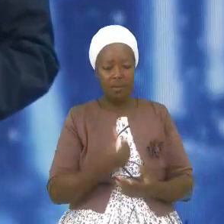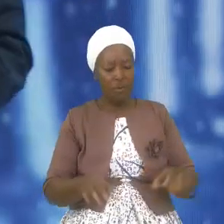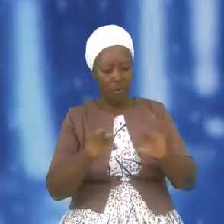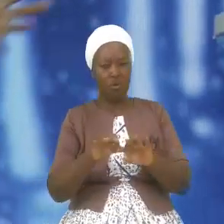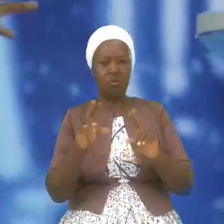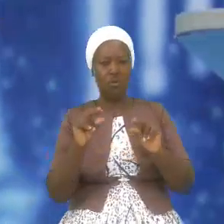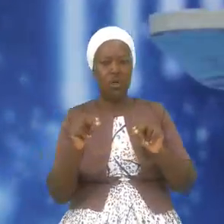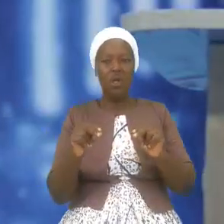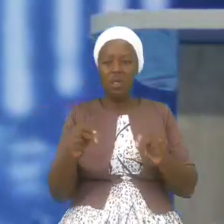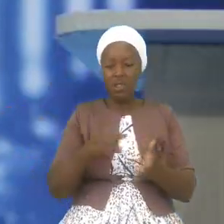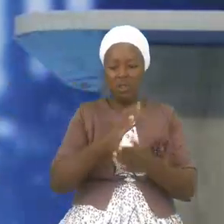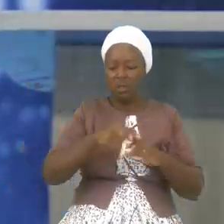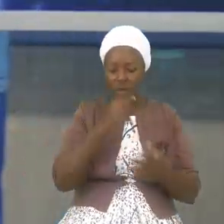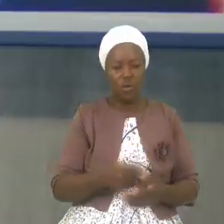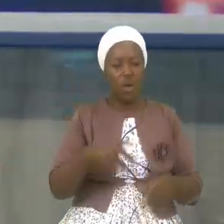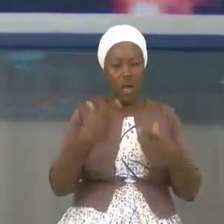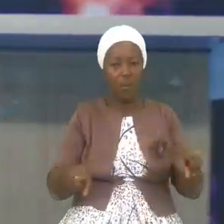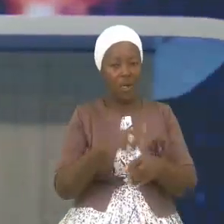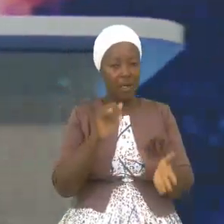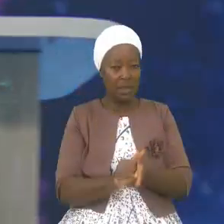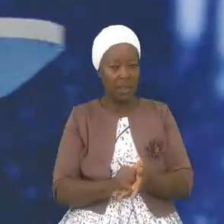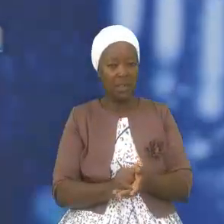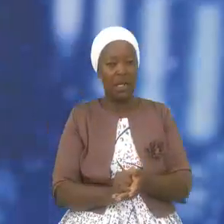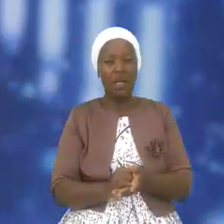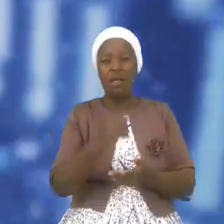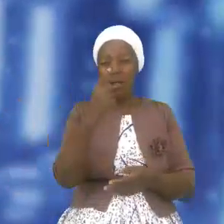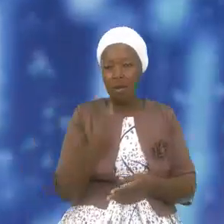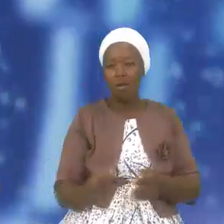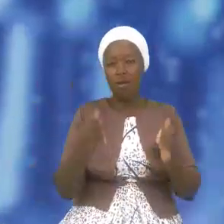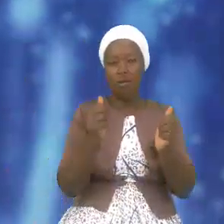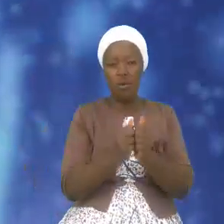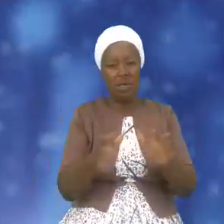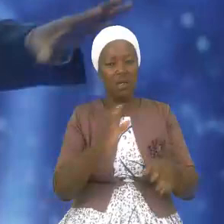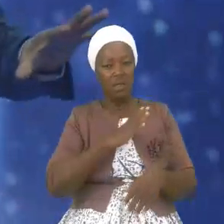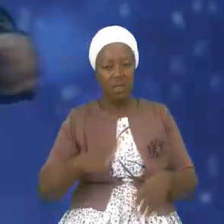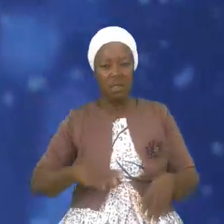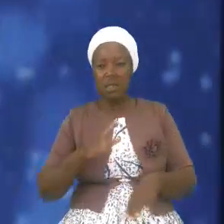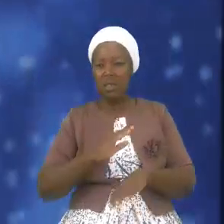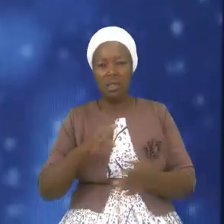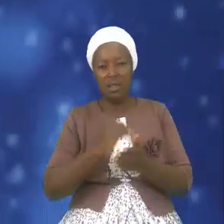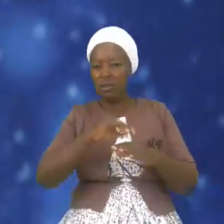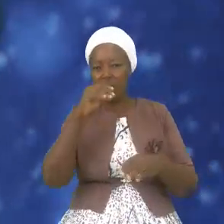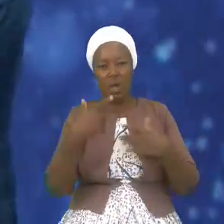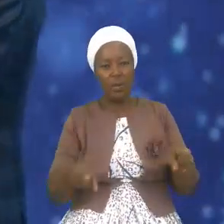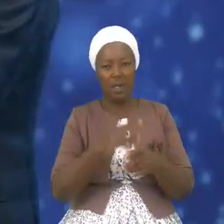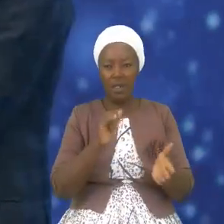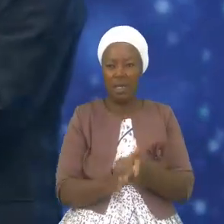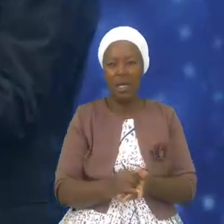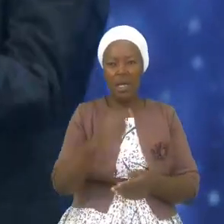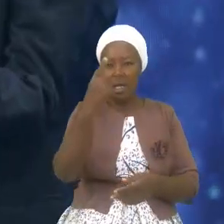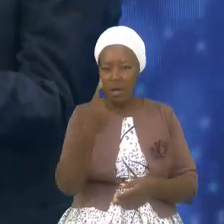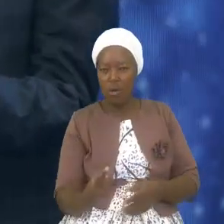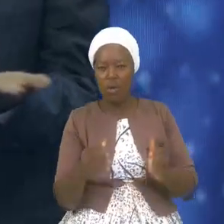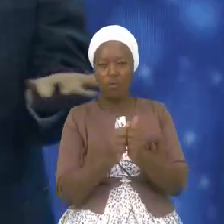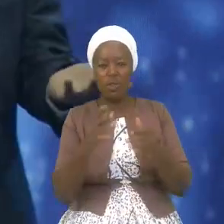Christ, alone without conversion, alone without the Spirit of God, alone without the aid and